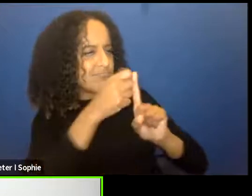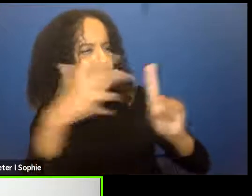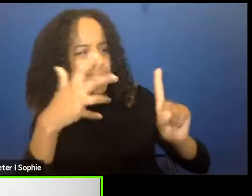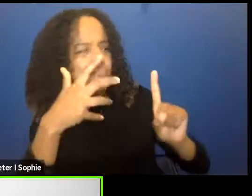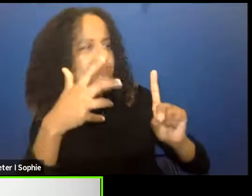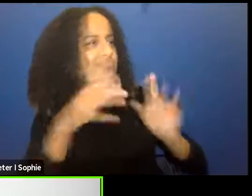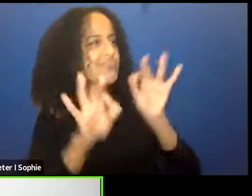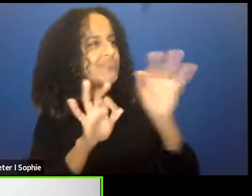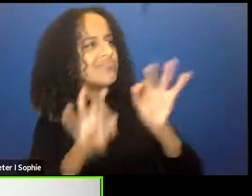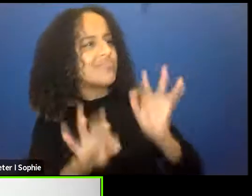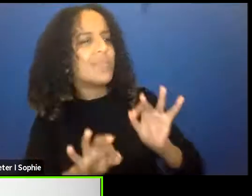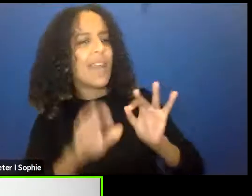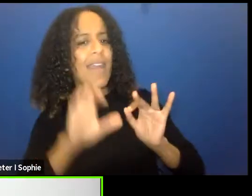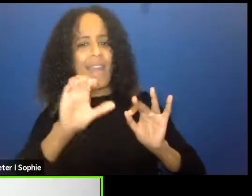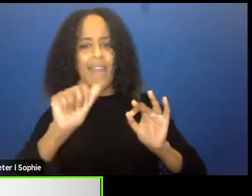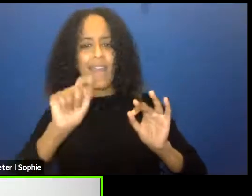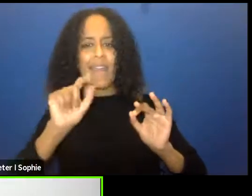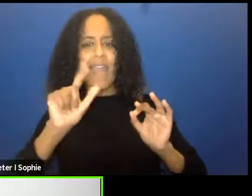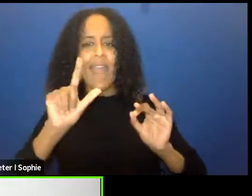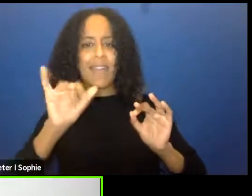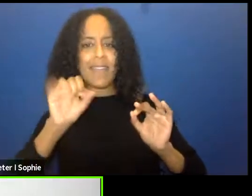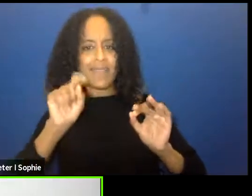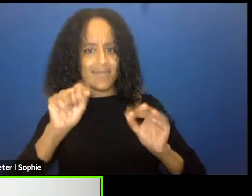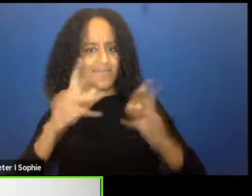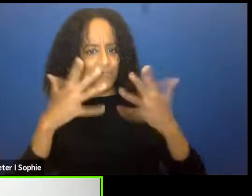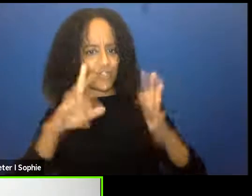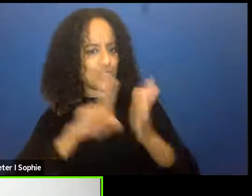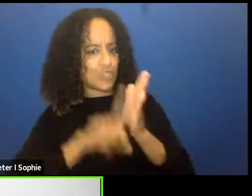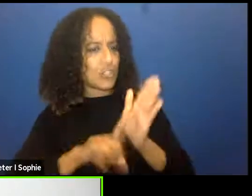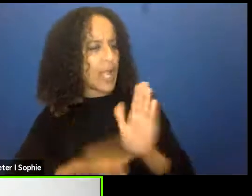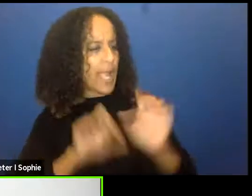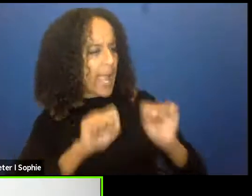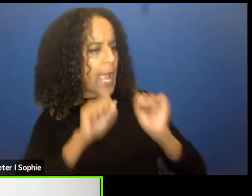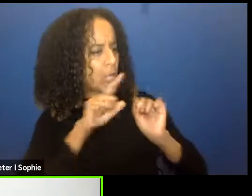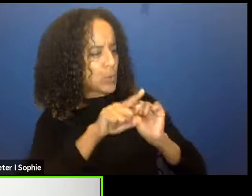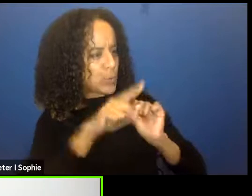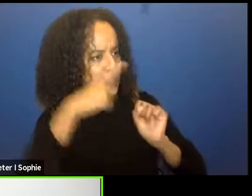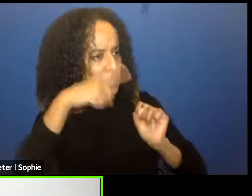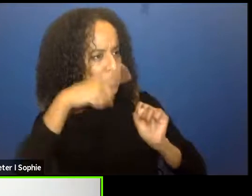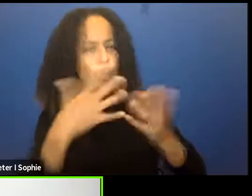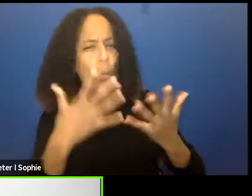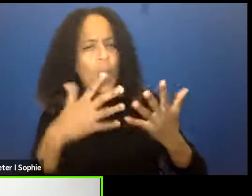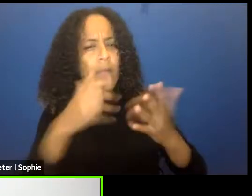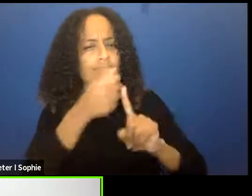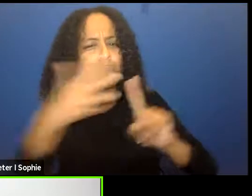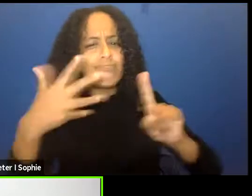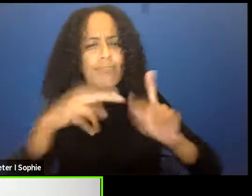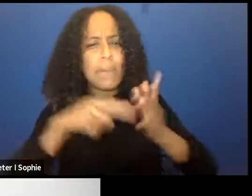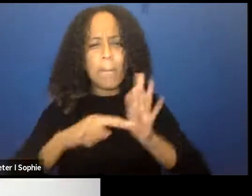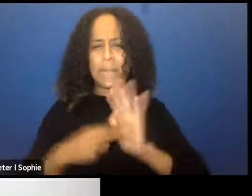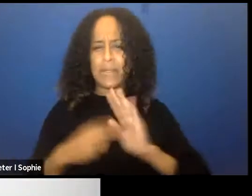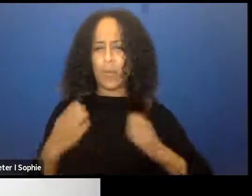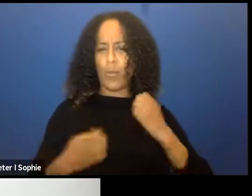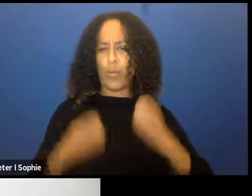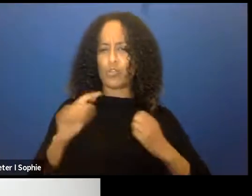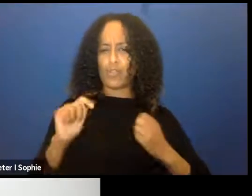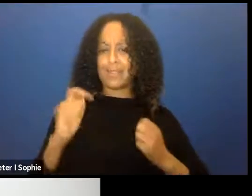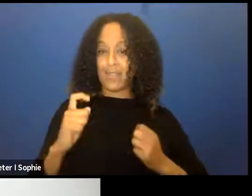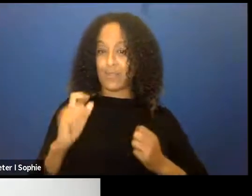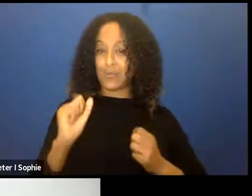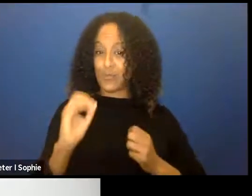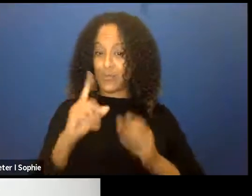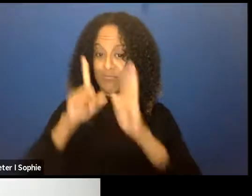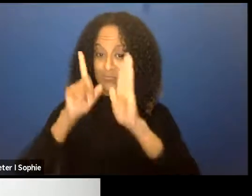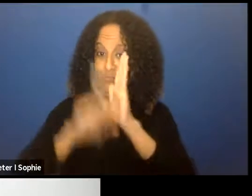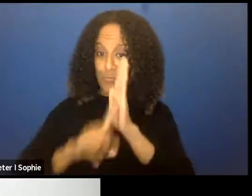Catalyst has done some research on the emotional tax. Can you first just, what do you mean by an emotional tax? Yeah, so we started doing